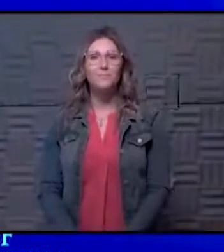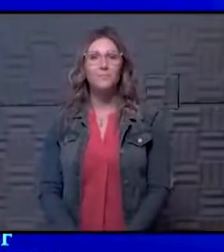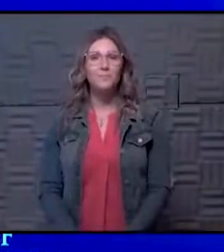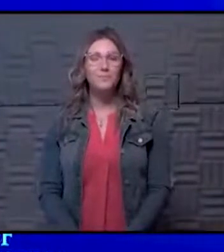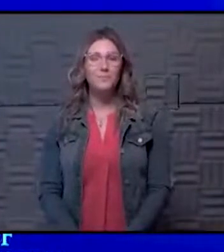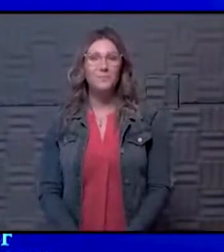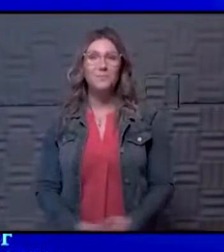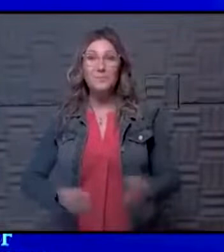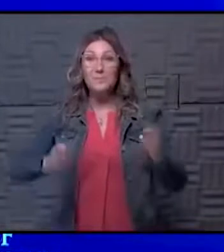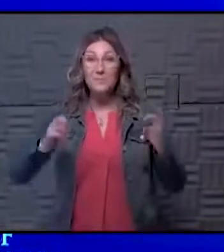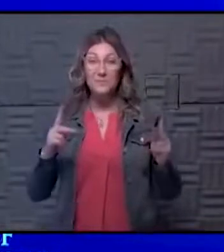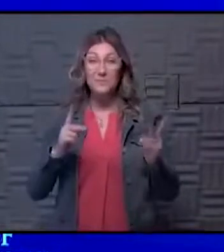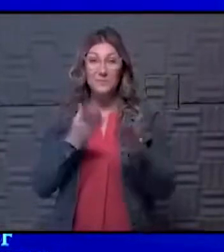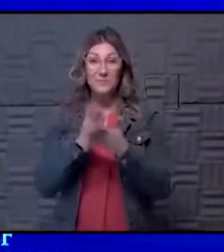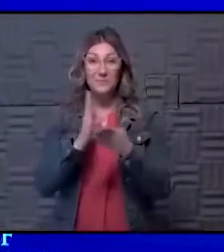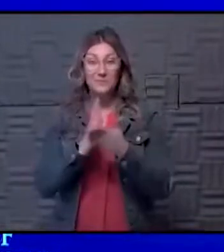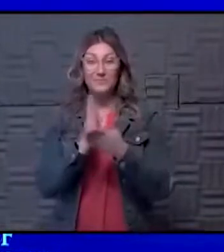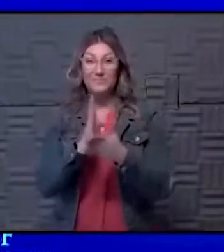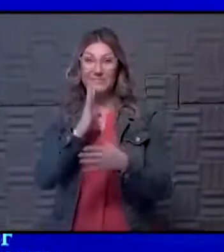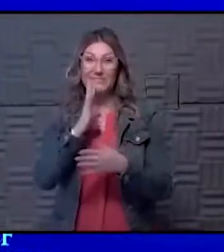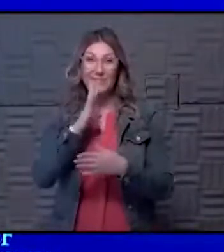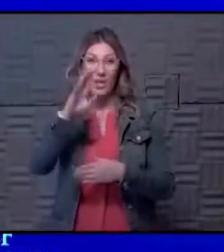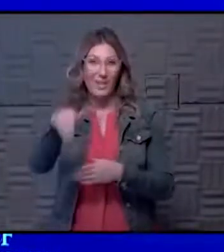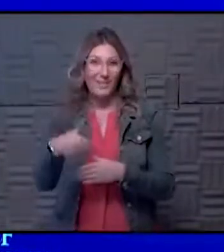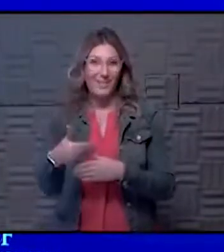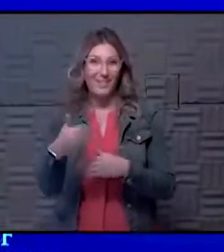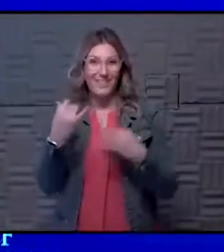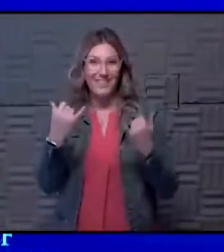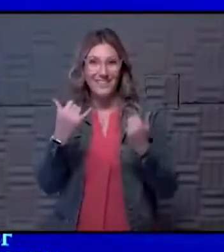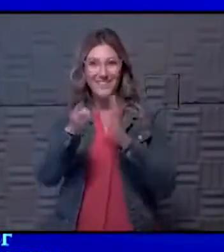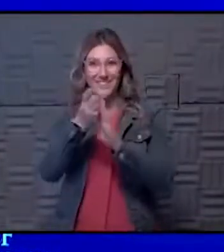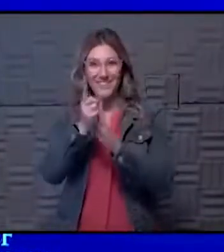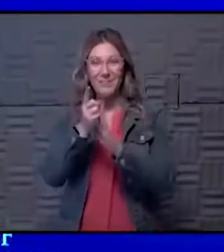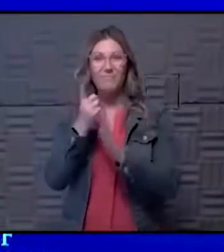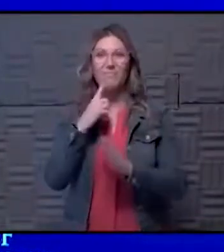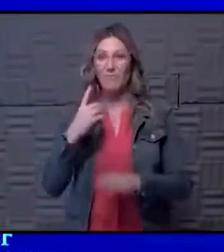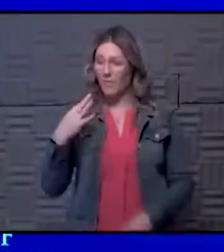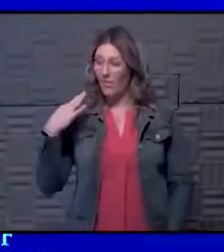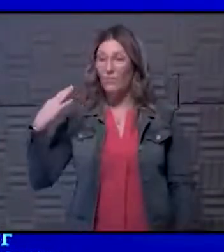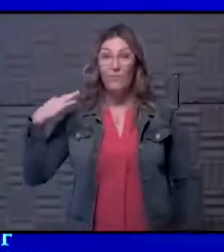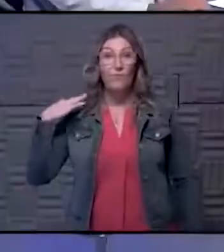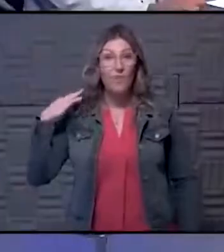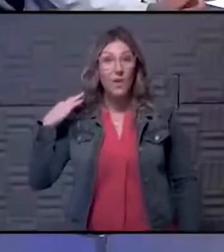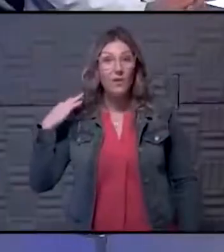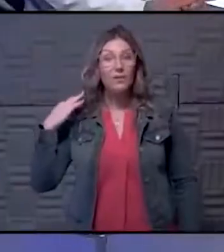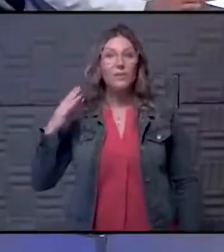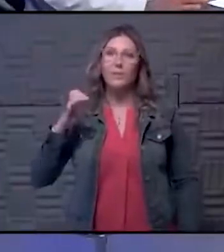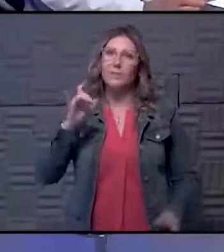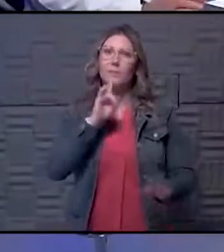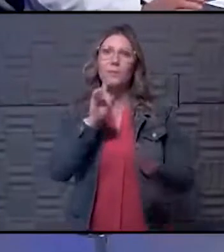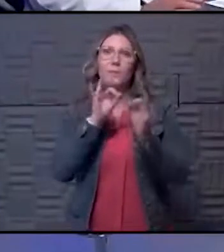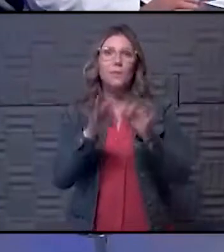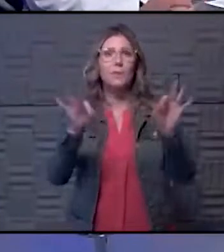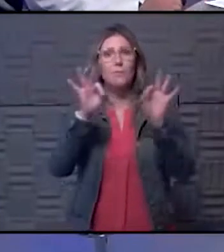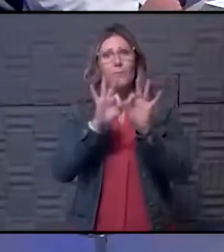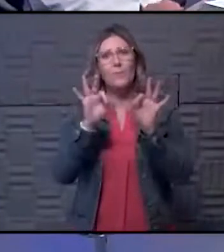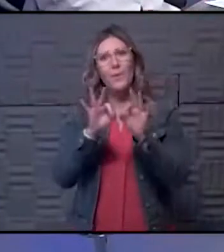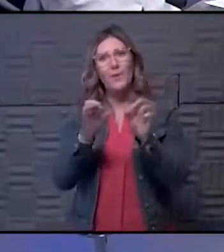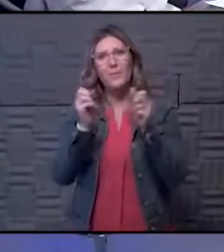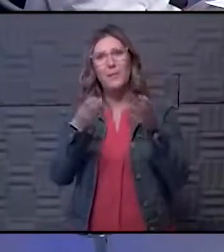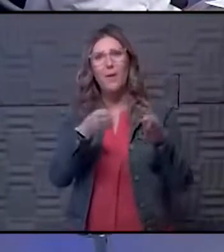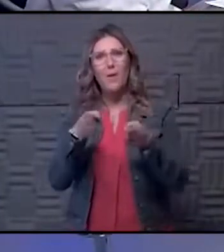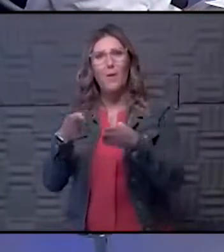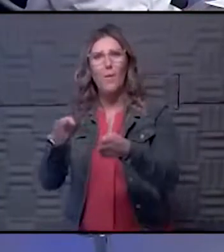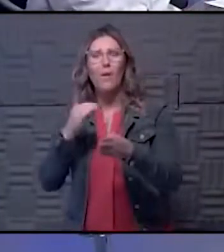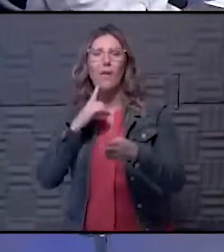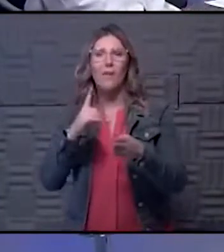Okay. All right, well, let's talk to our guests here for just a minute, because volunteerism is incredibly important. In many ways, it is